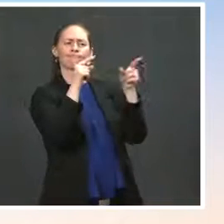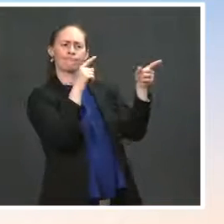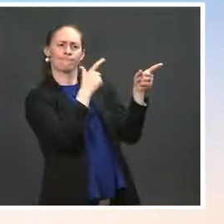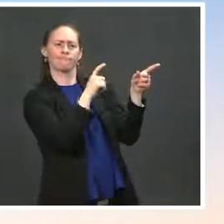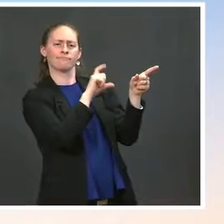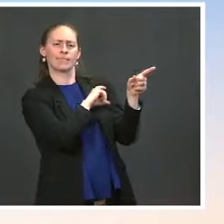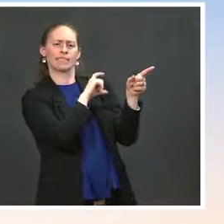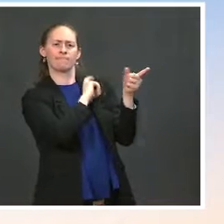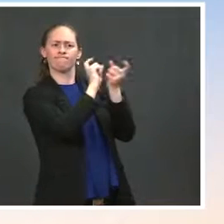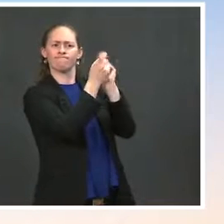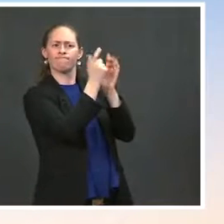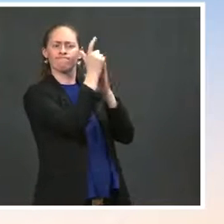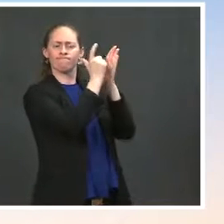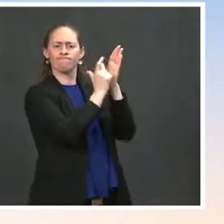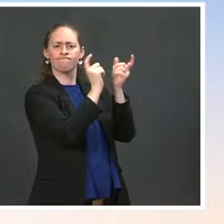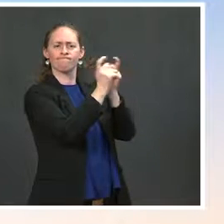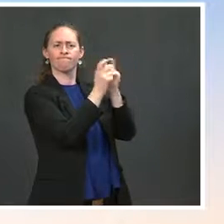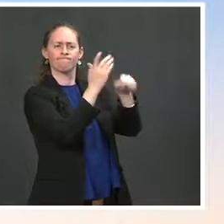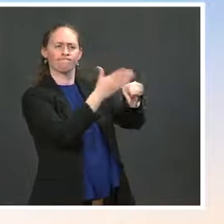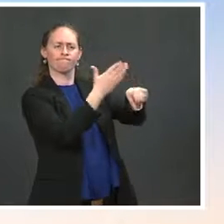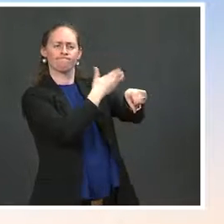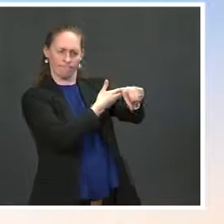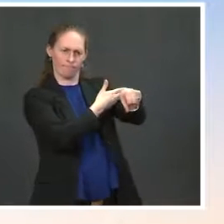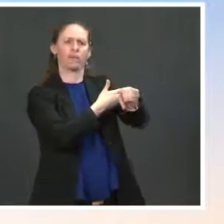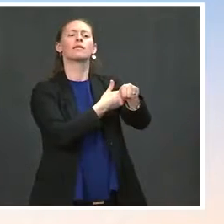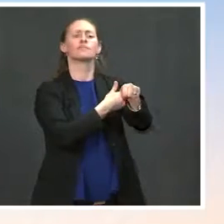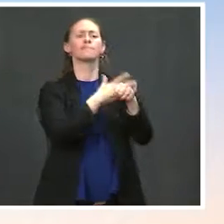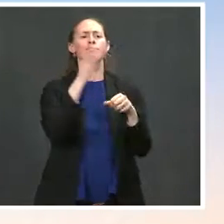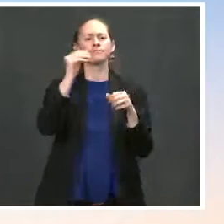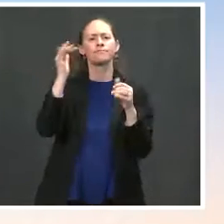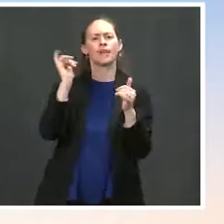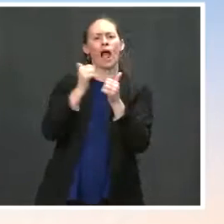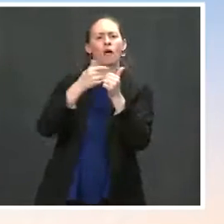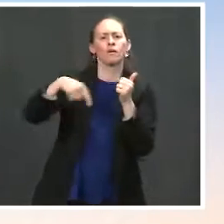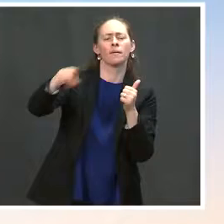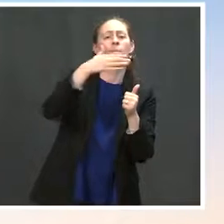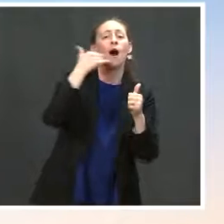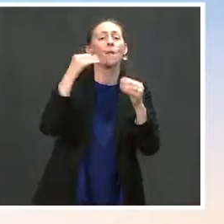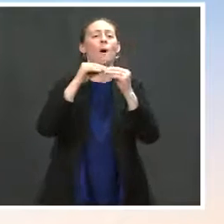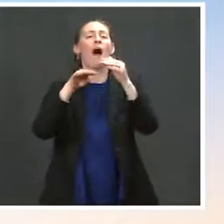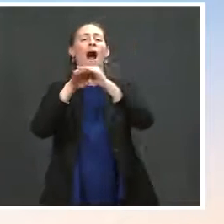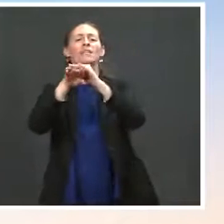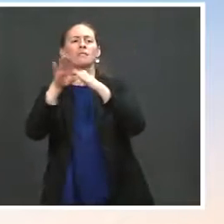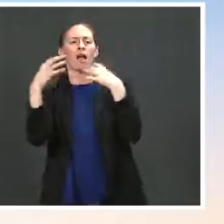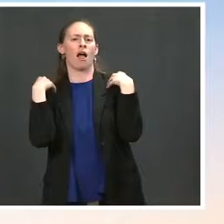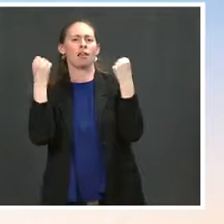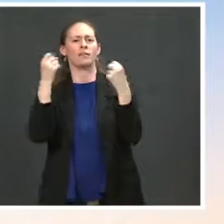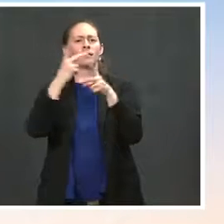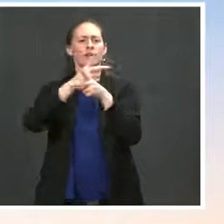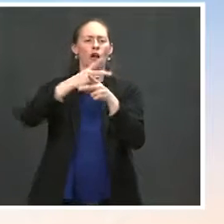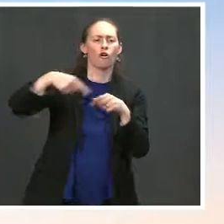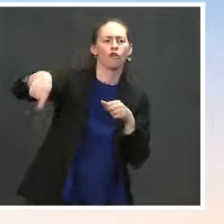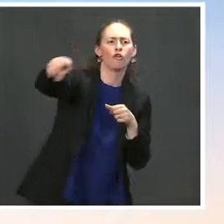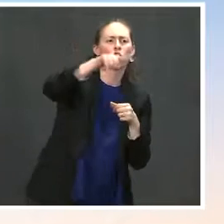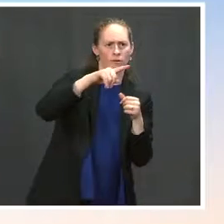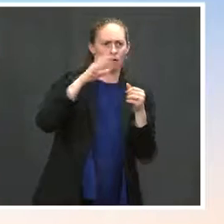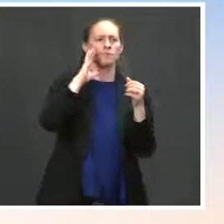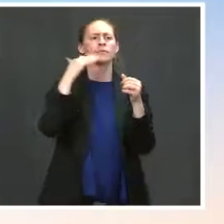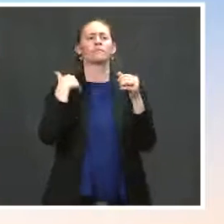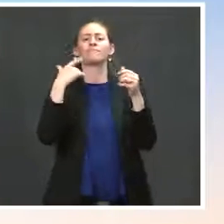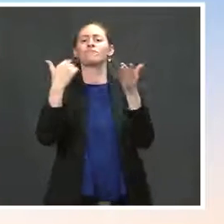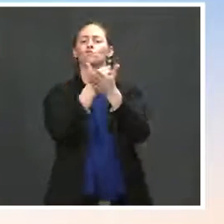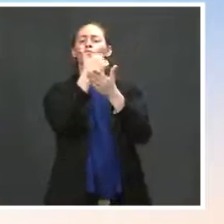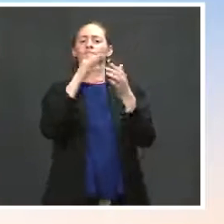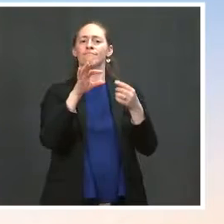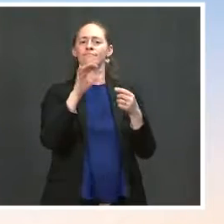to expanding access to health care. It's why he opened a special enrollment period during this pandemic. We're excited by the progress we've made. More